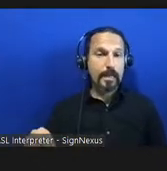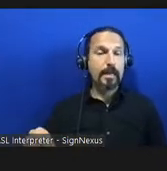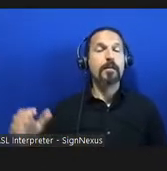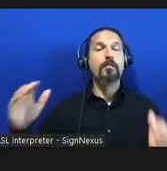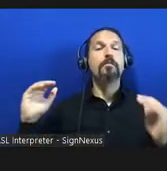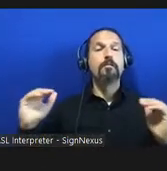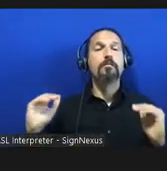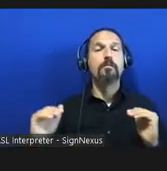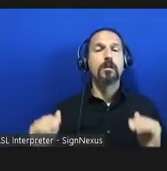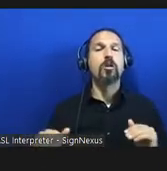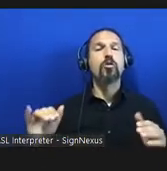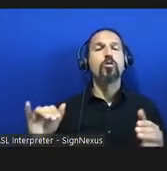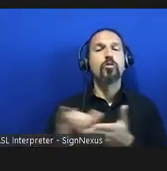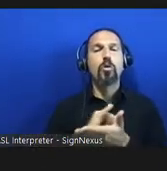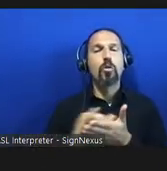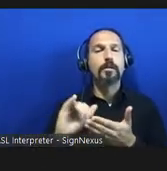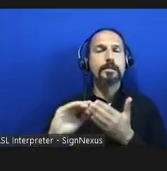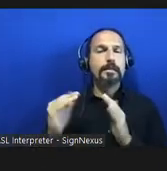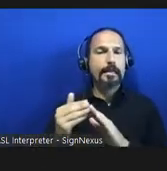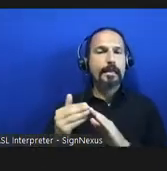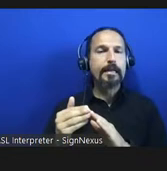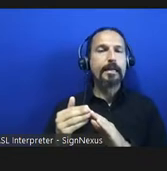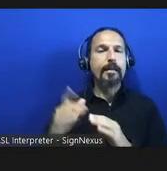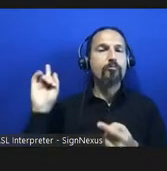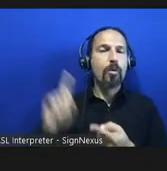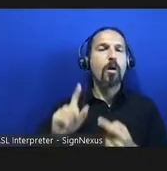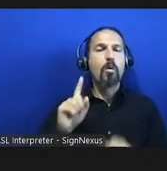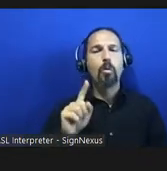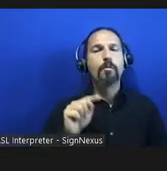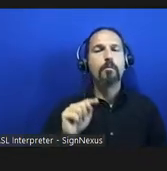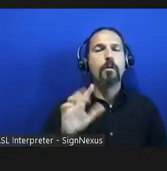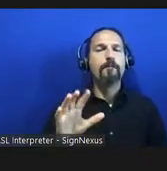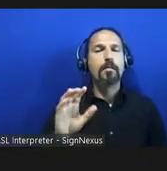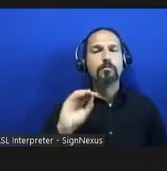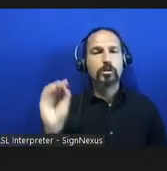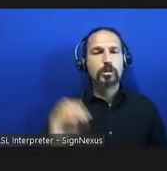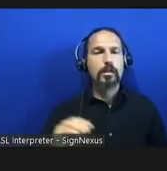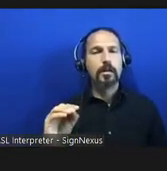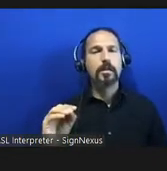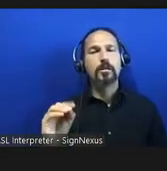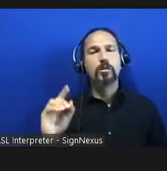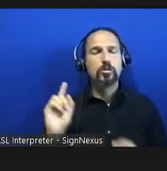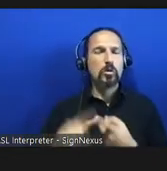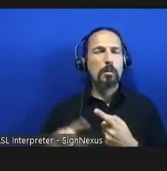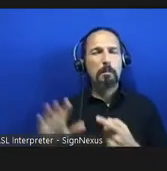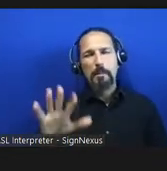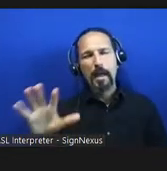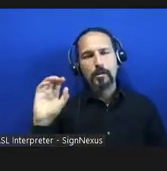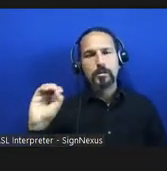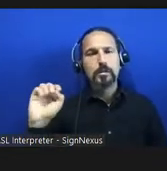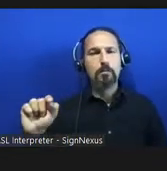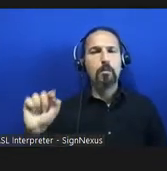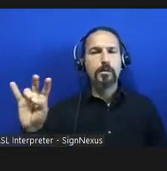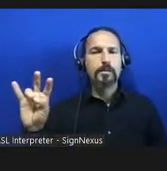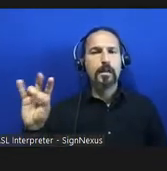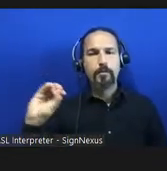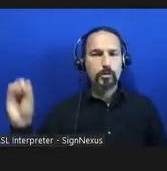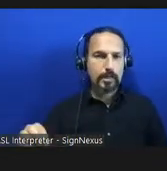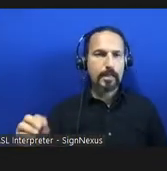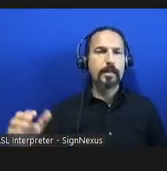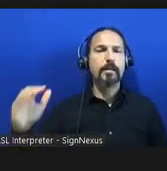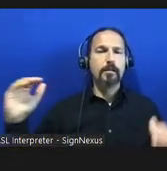throughout New York City the reduction is roughly 1.5 percent to about point seven percent